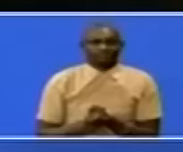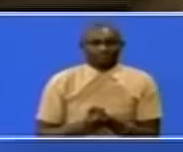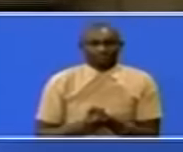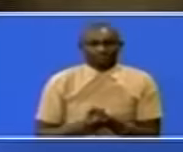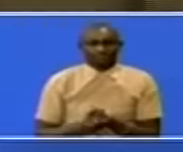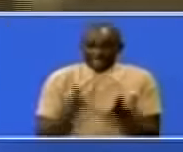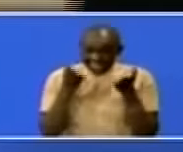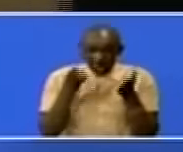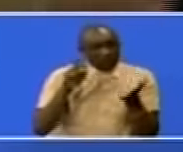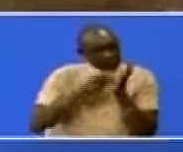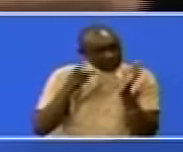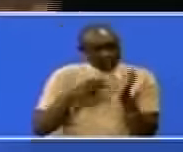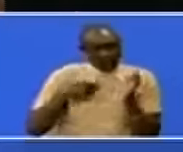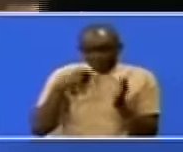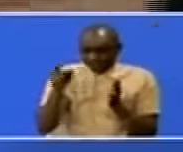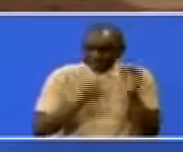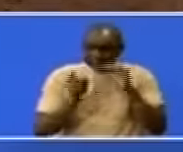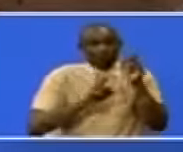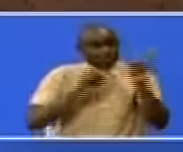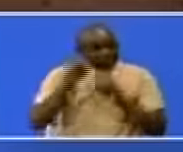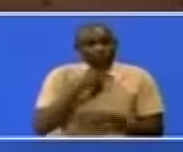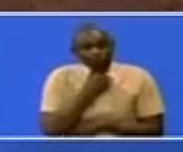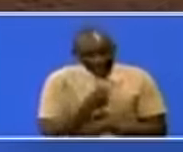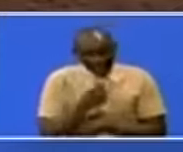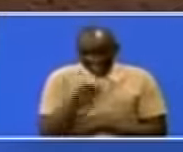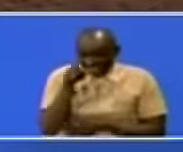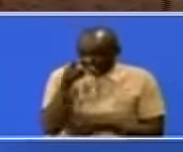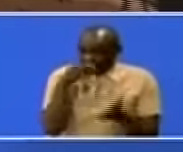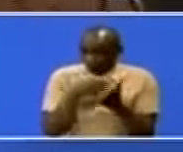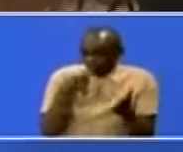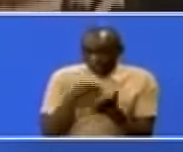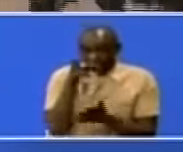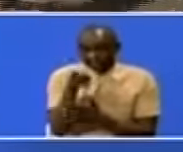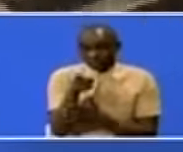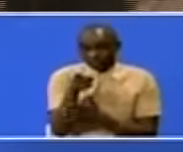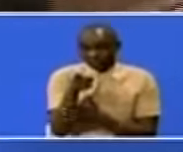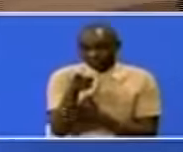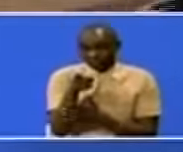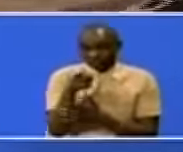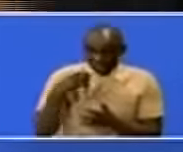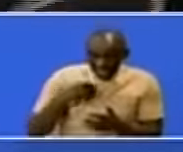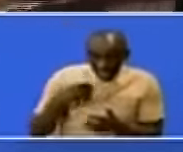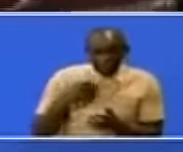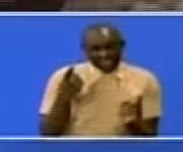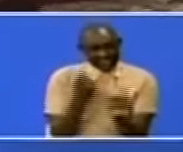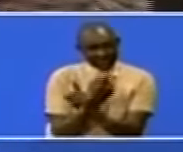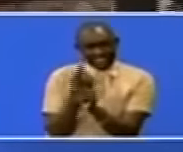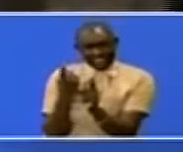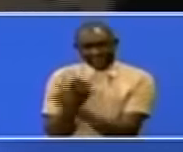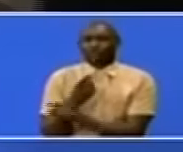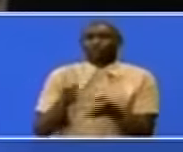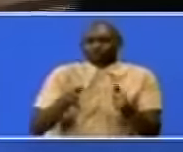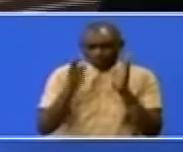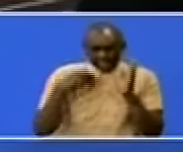Among some of the projects the Ministry of Transport is betting big on include the Missing Links project as well as the 10,000 kilometers road